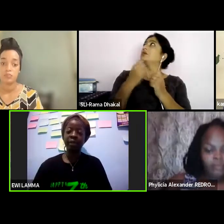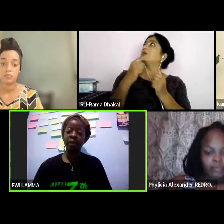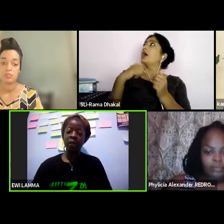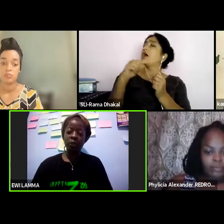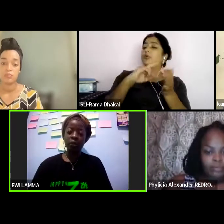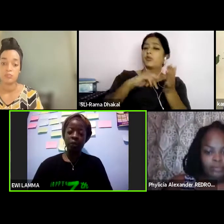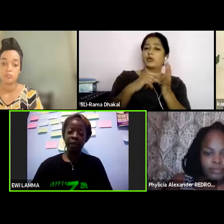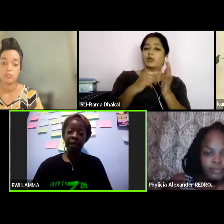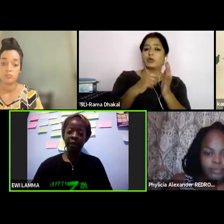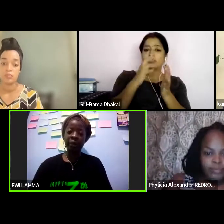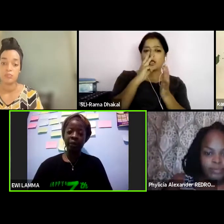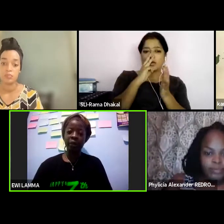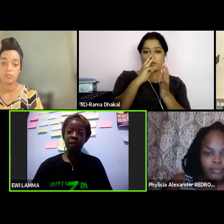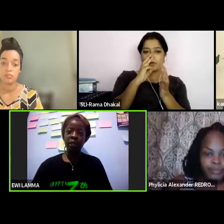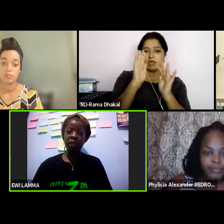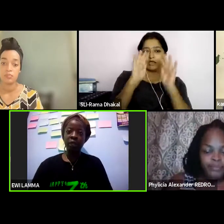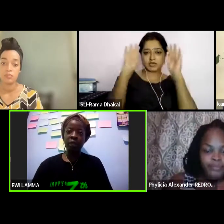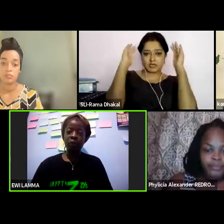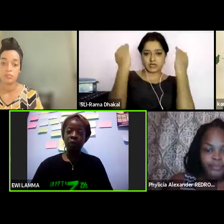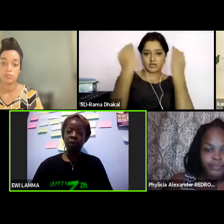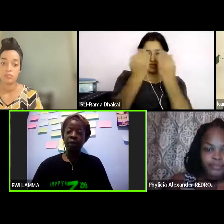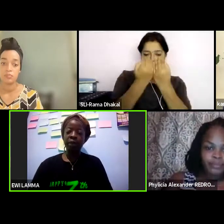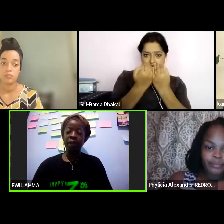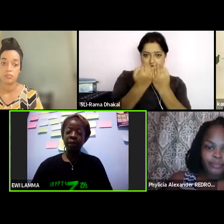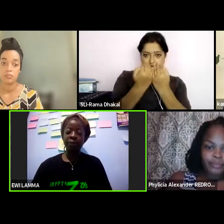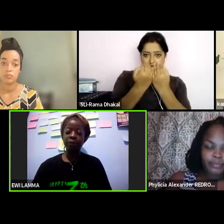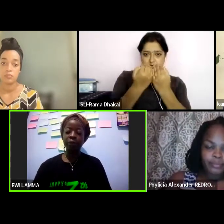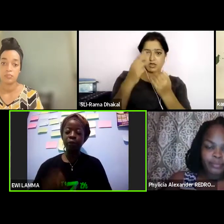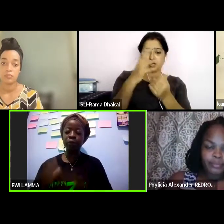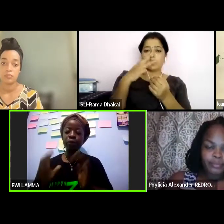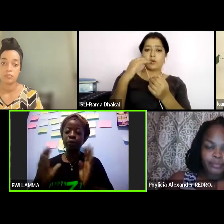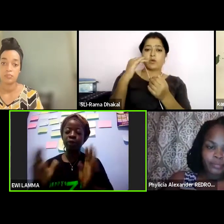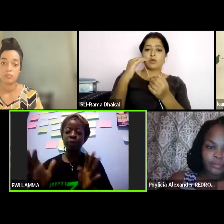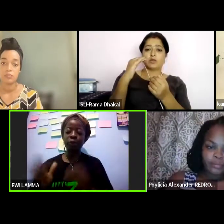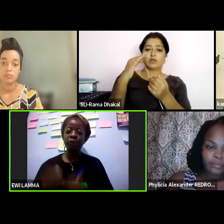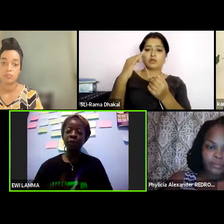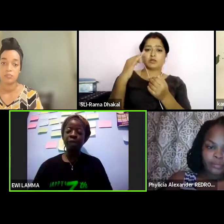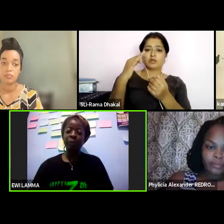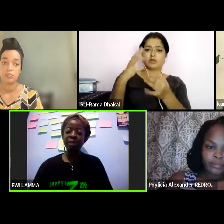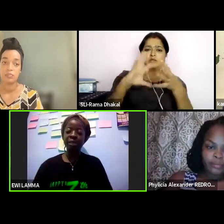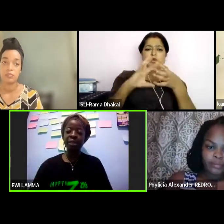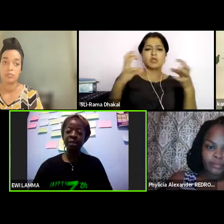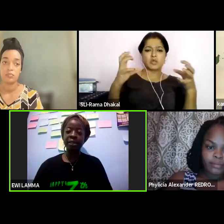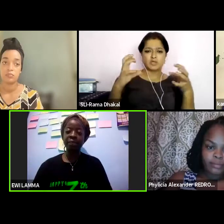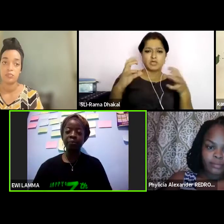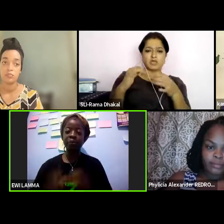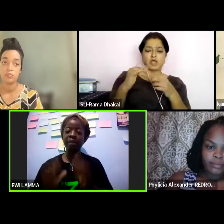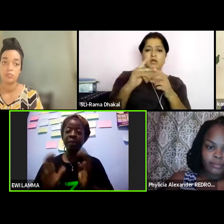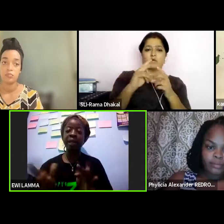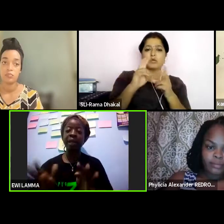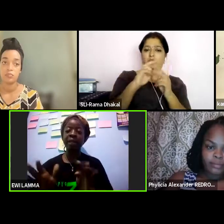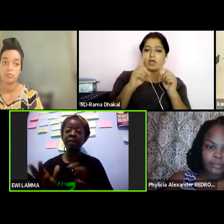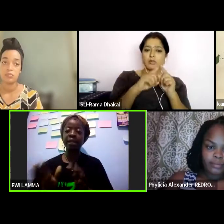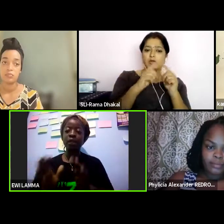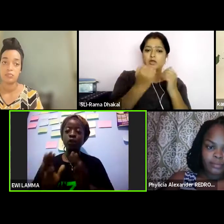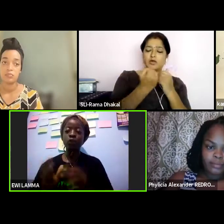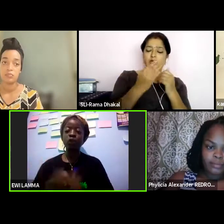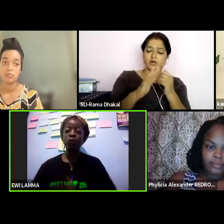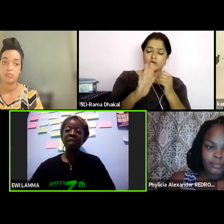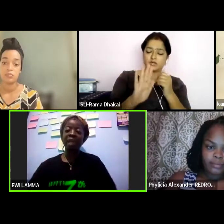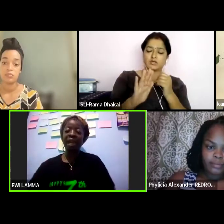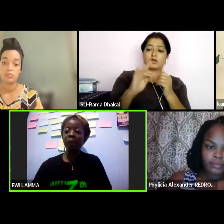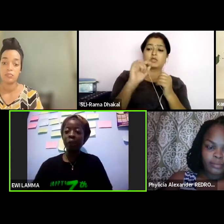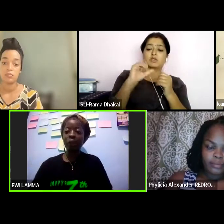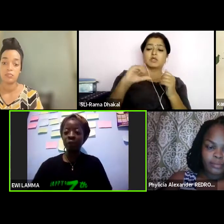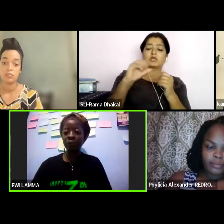concept where we build the people's capacities and build their minds not